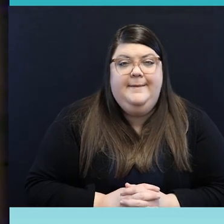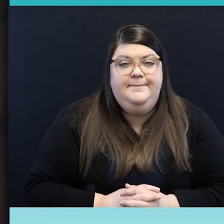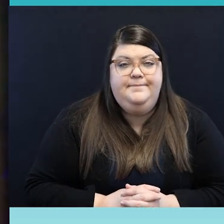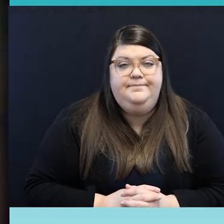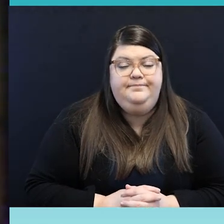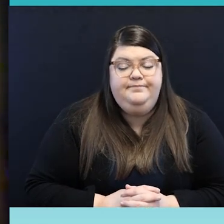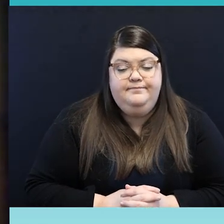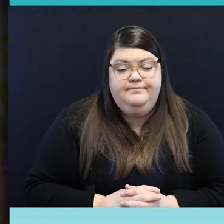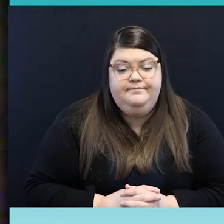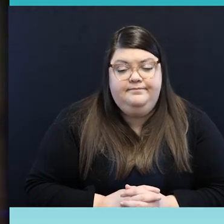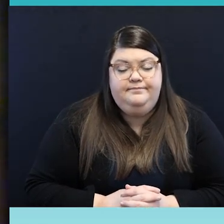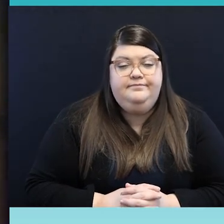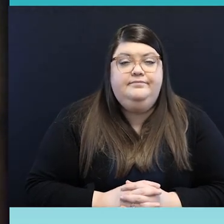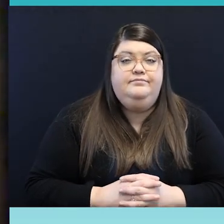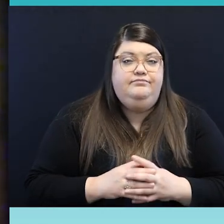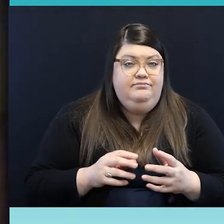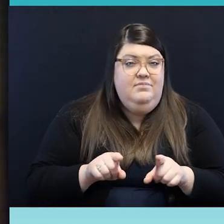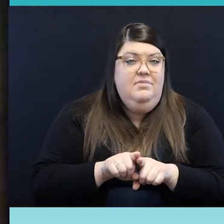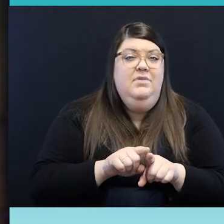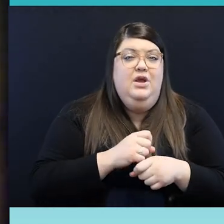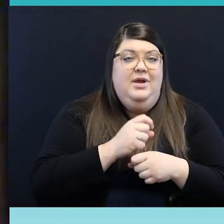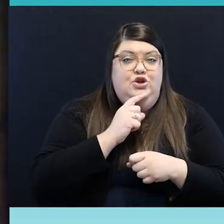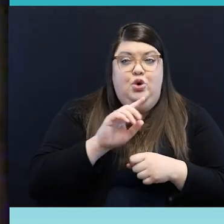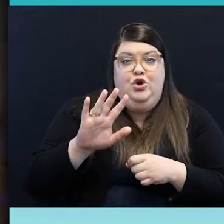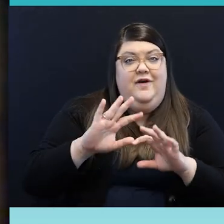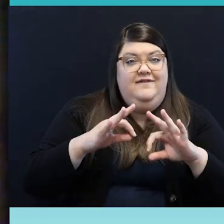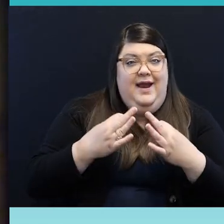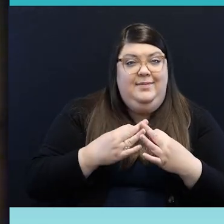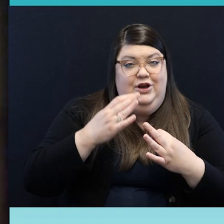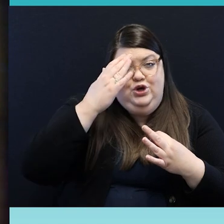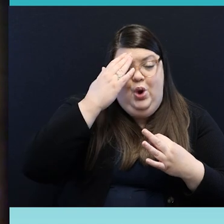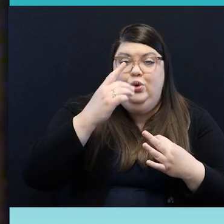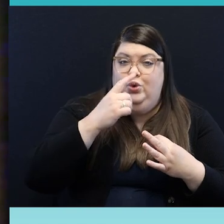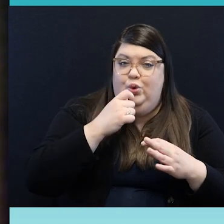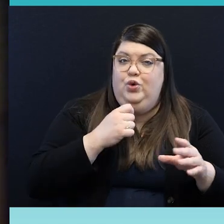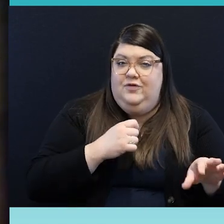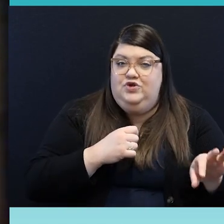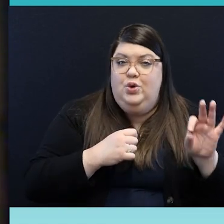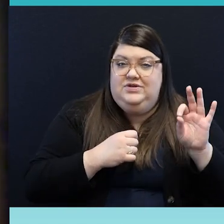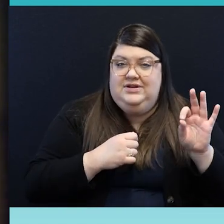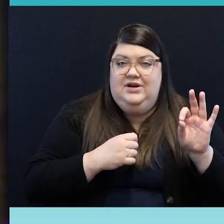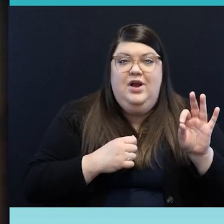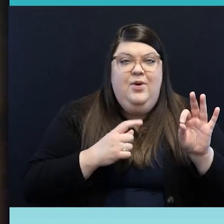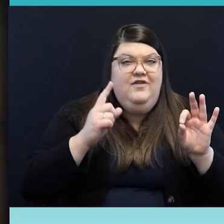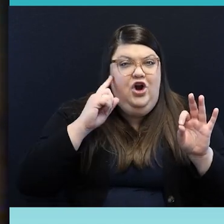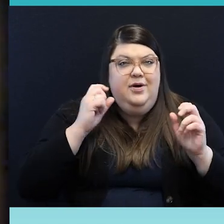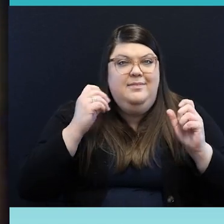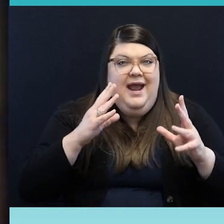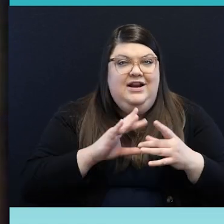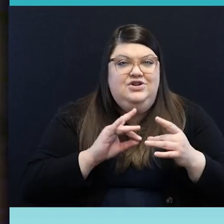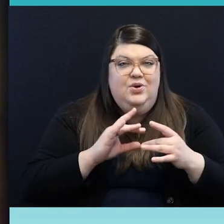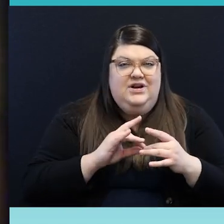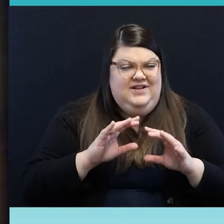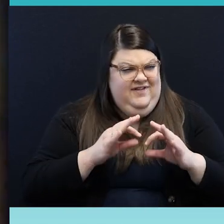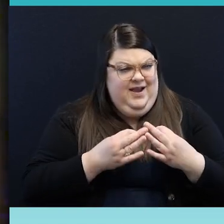Make sure your family members know who you've chosen, because we've heard lots of stories about family members